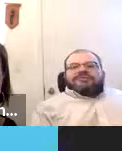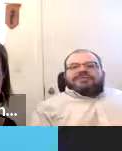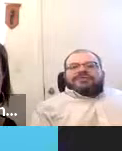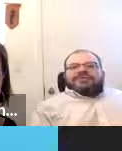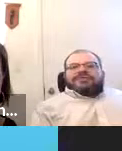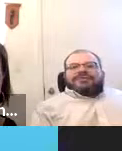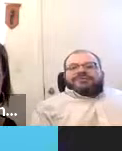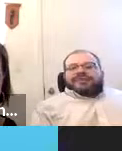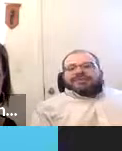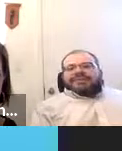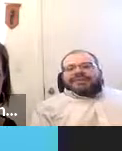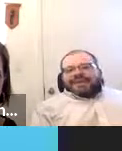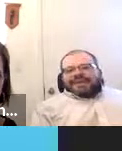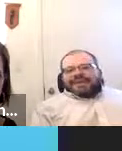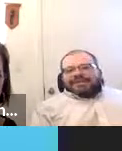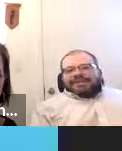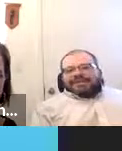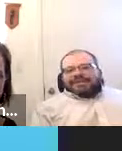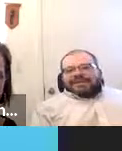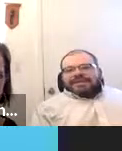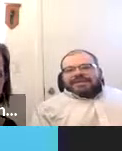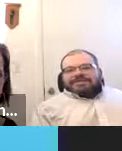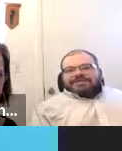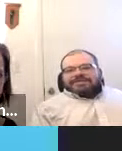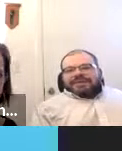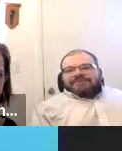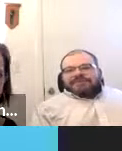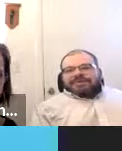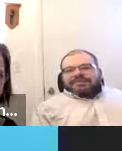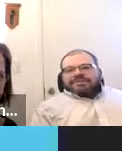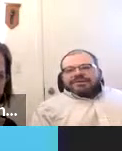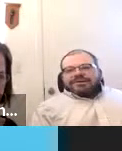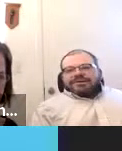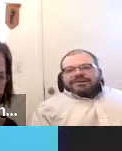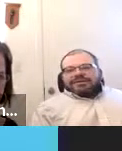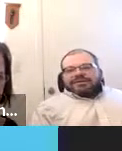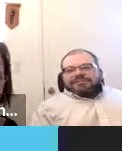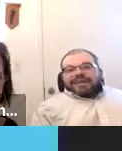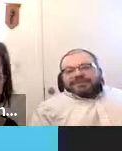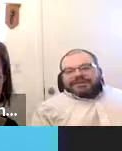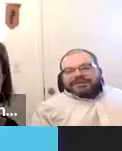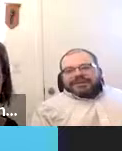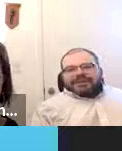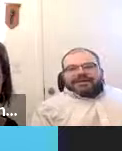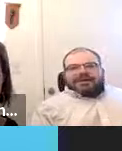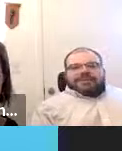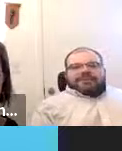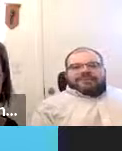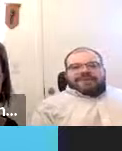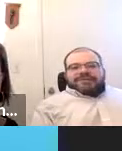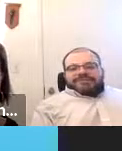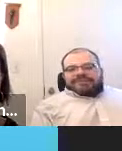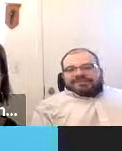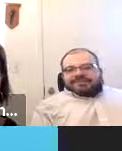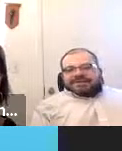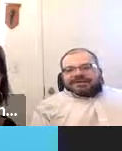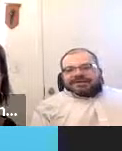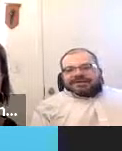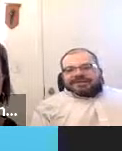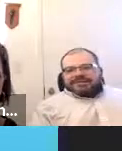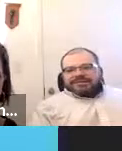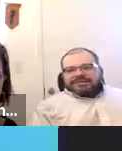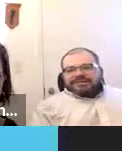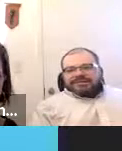of disability gain that is focused on parenting. And so that's